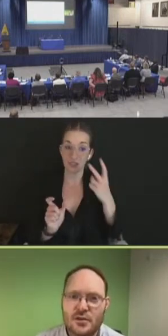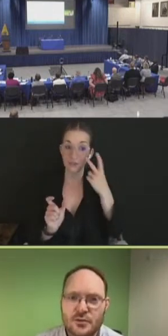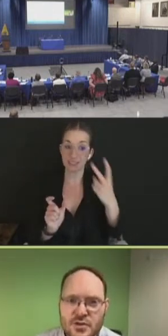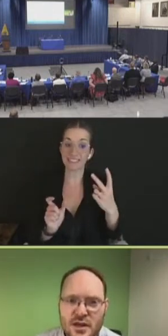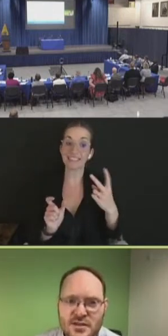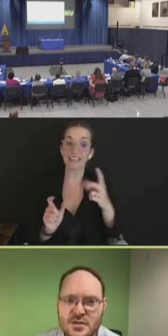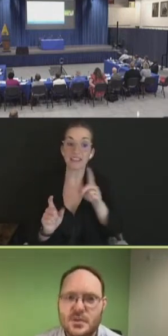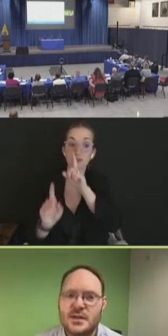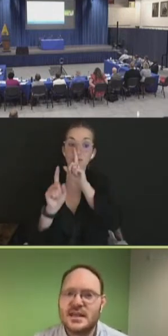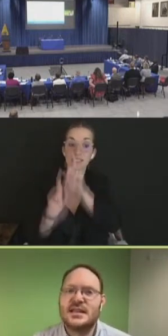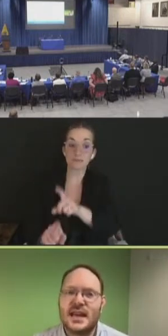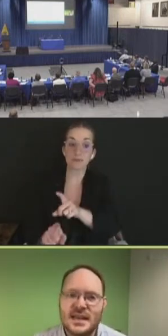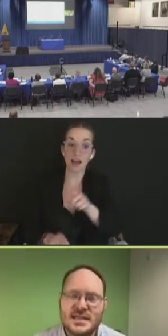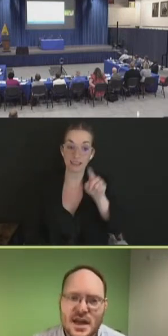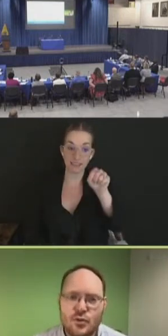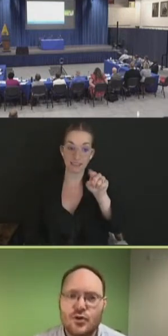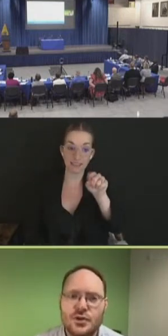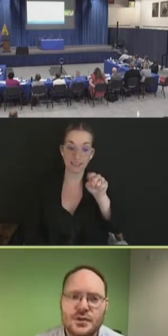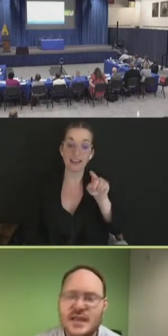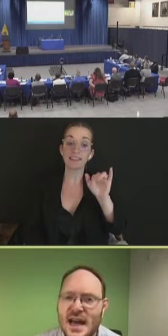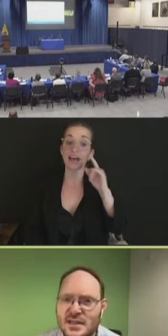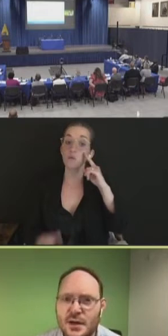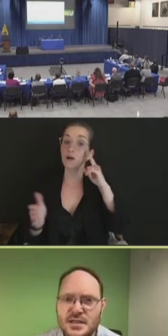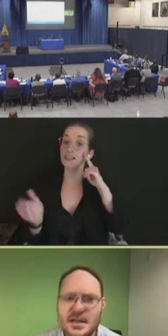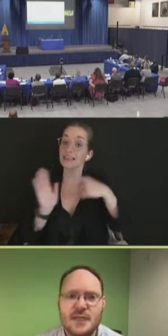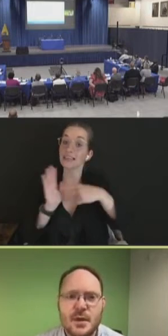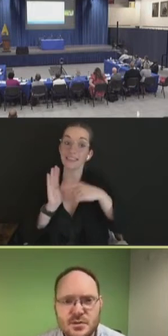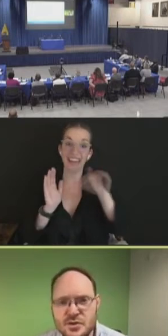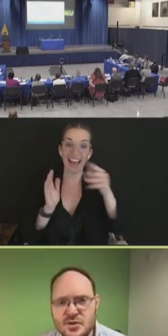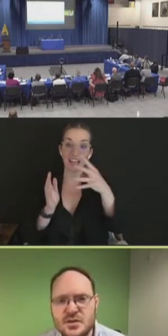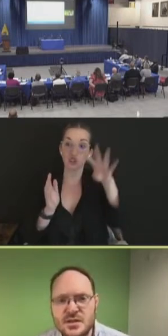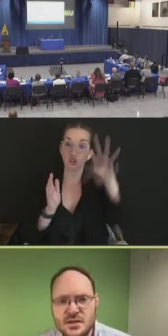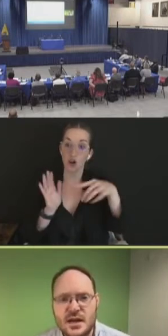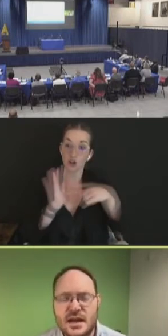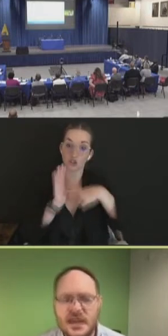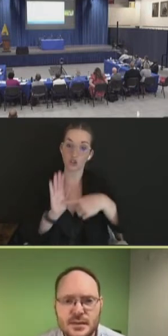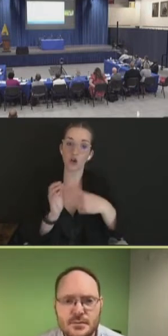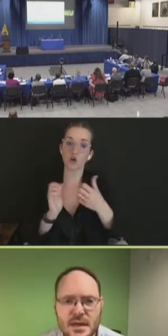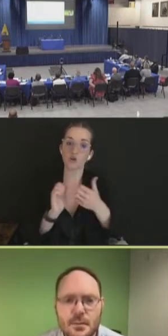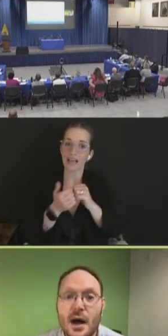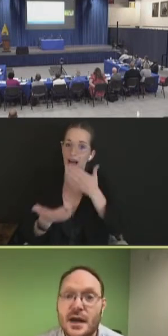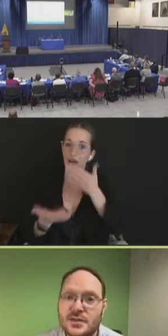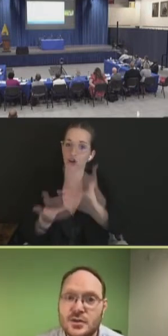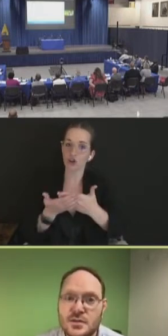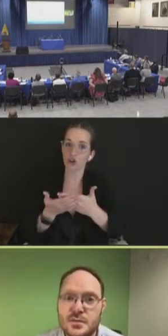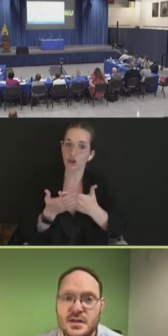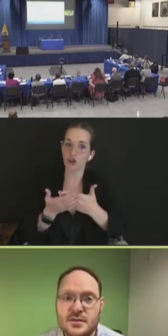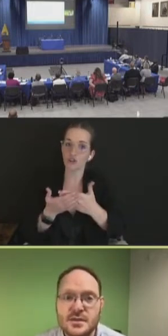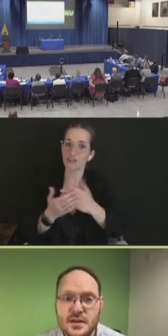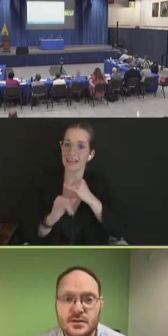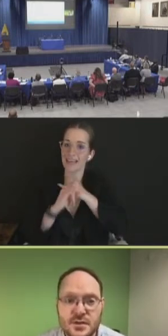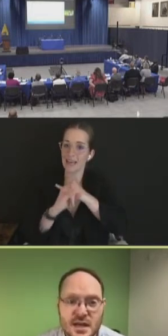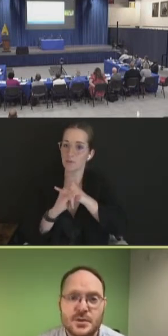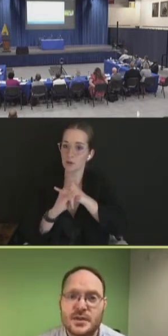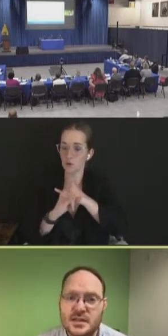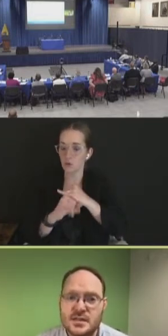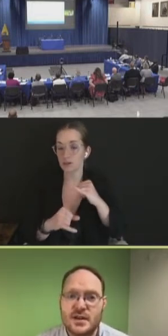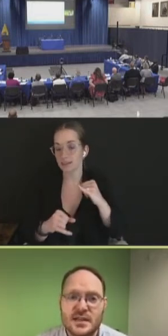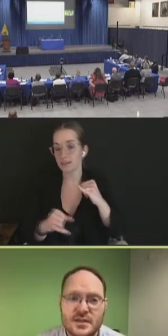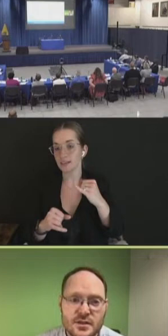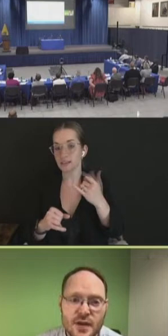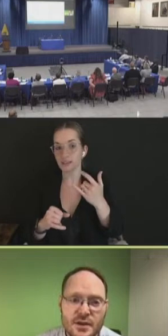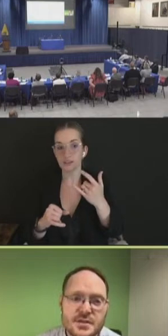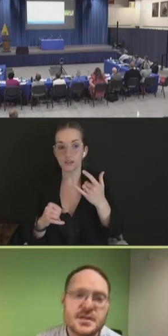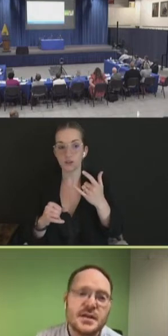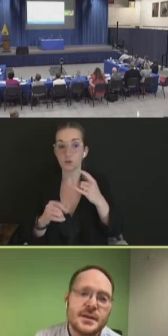surrogate viral neutralizing response that indicates how good the antibodies that a mouse produces may bind to a certain receptor that's